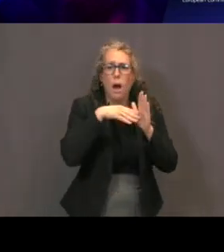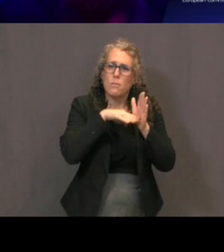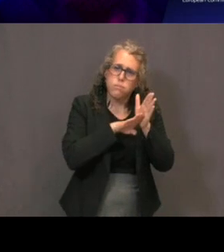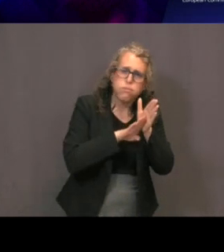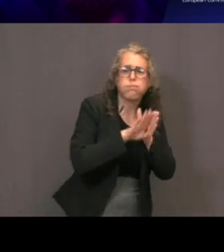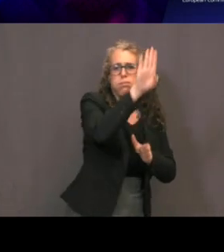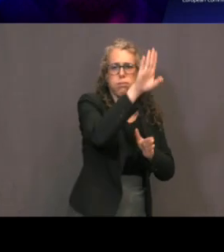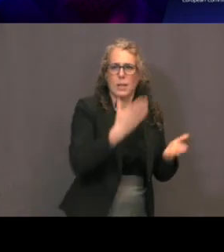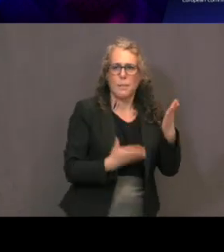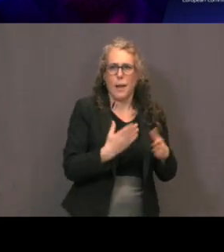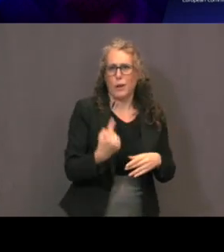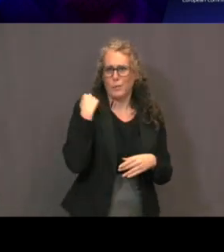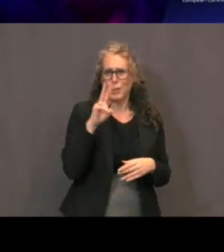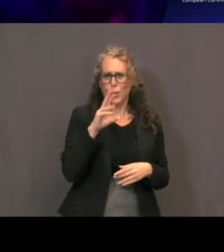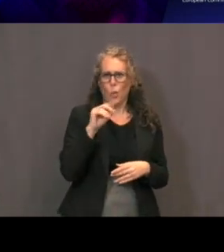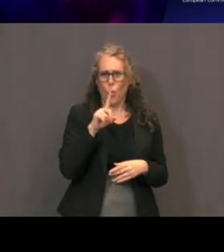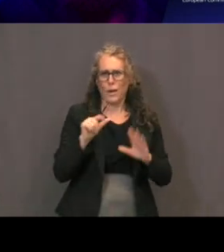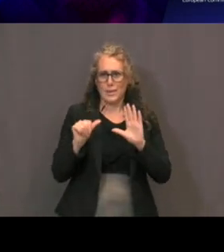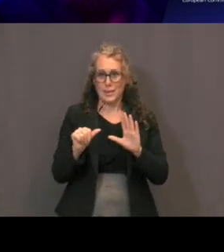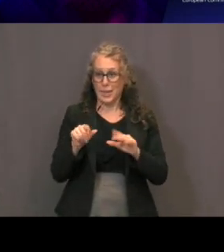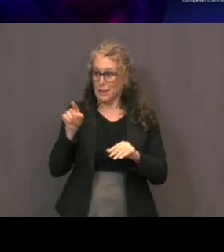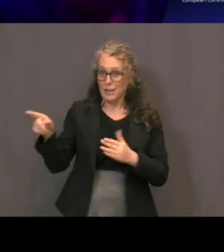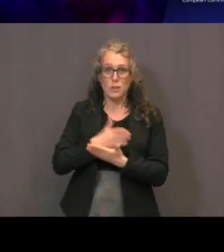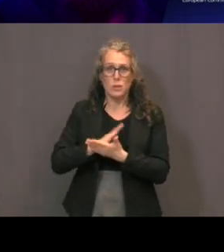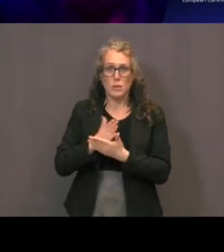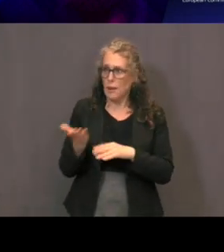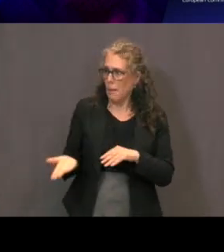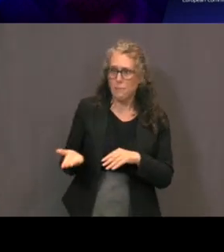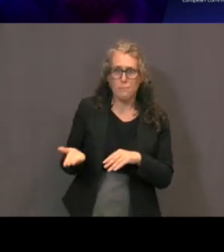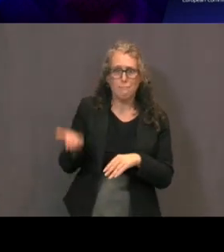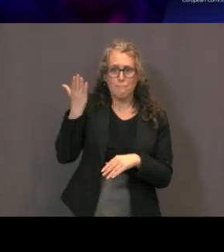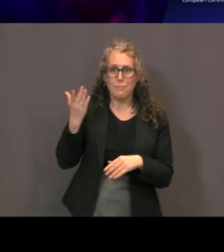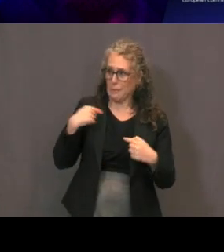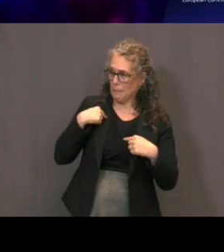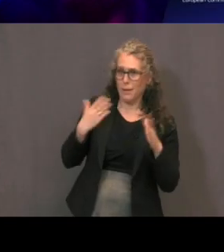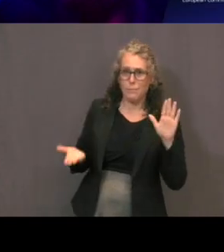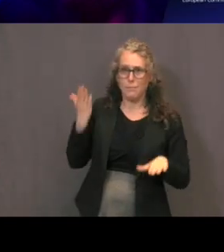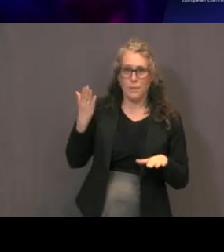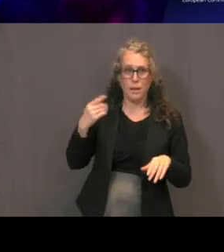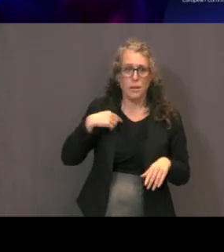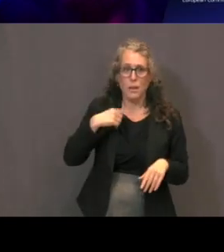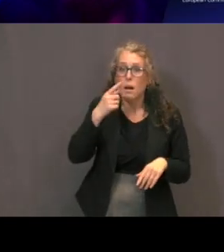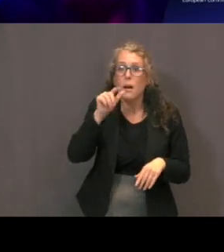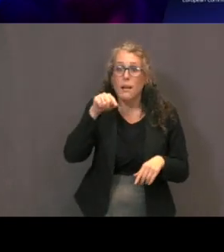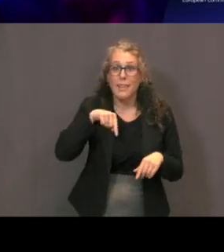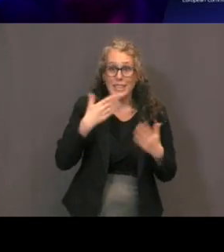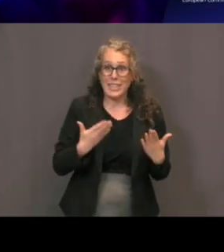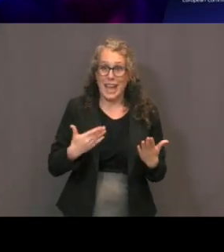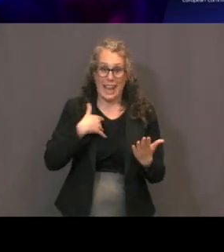2016. They are certainly better than my own, and that's why I also used an AI to translate a draft of this